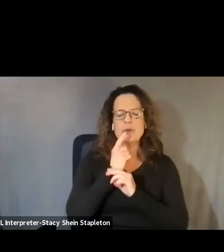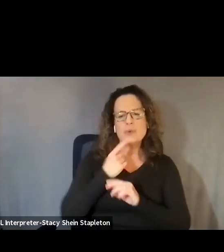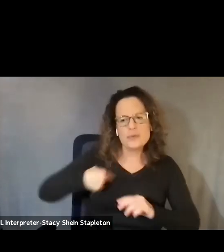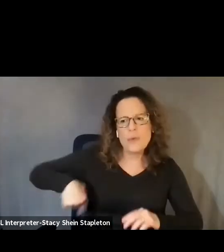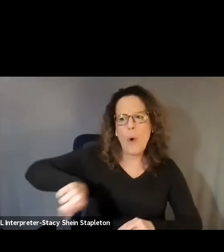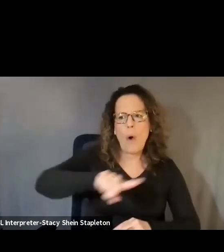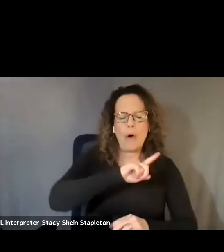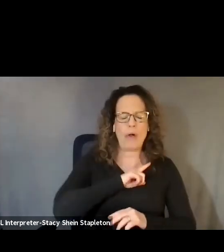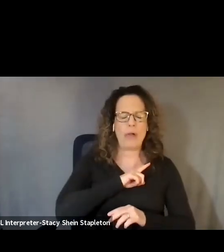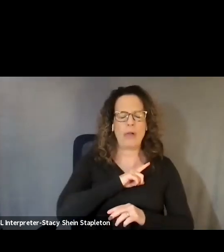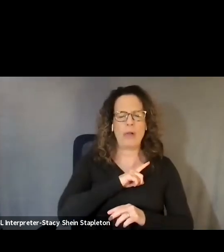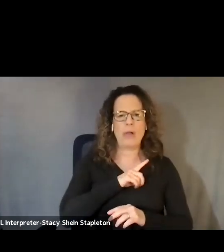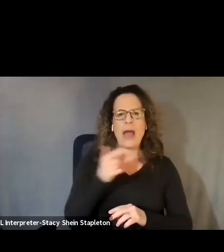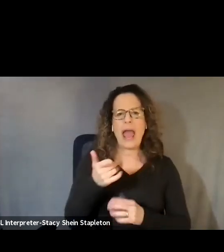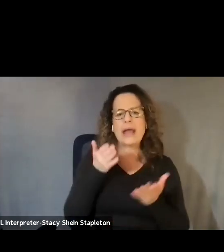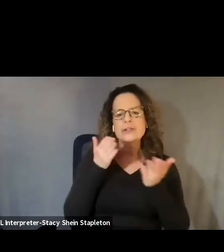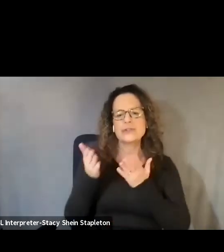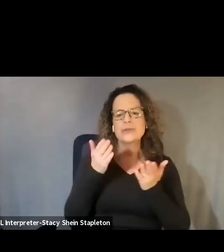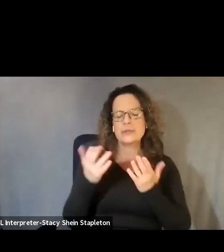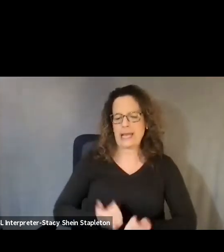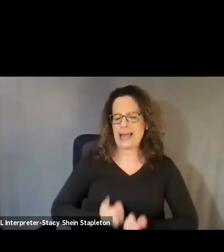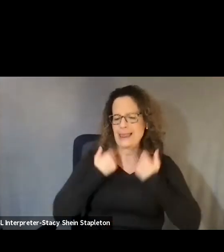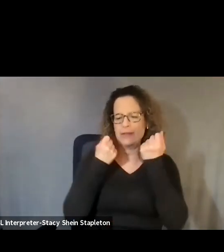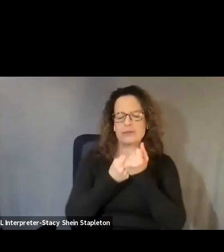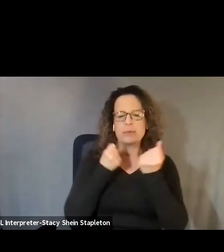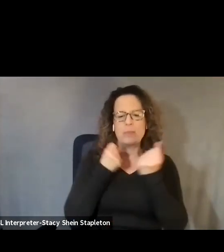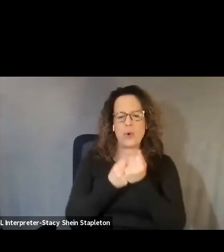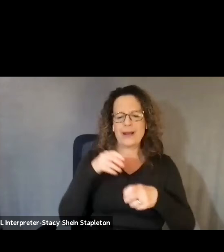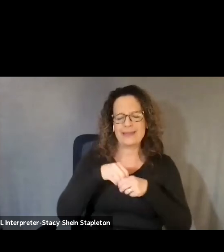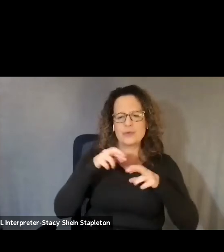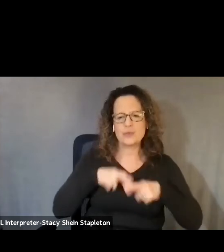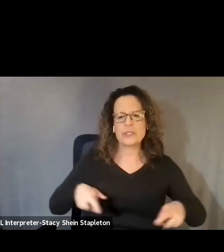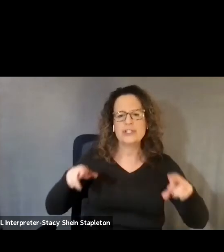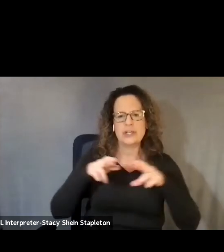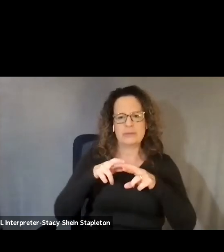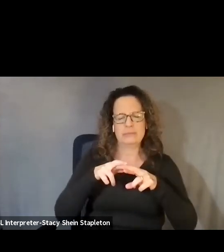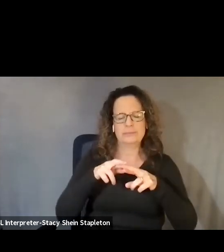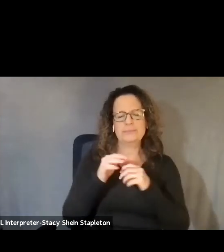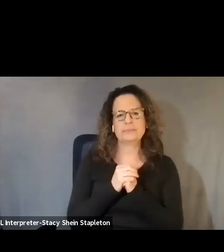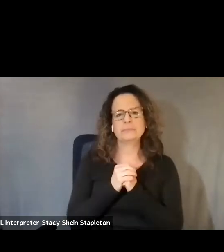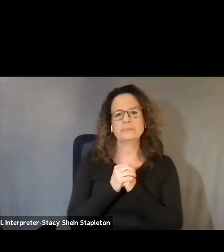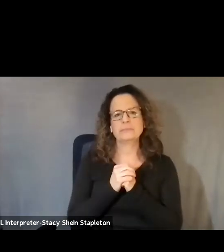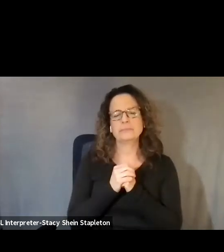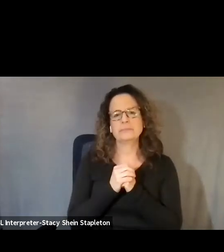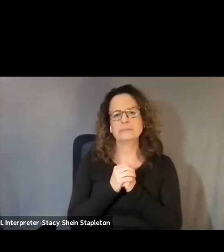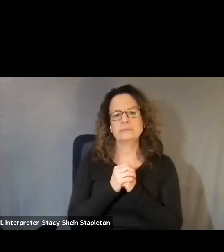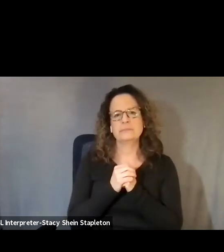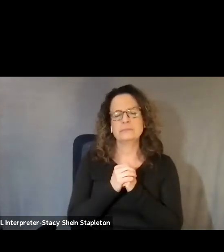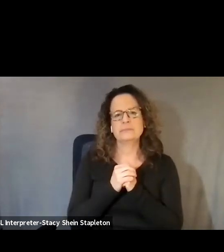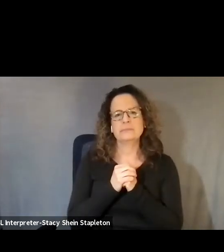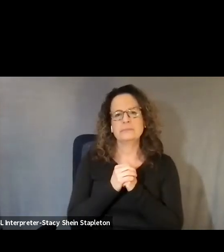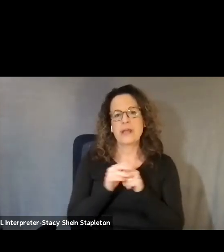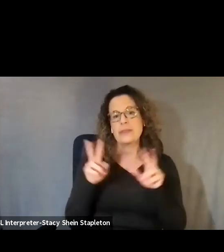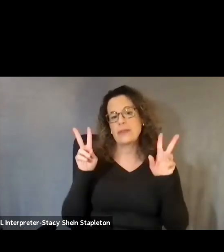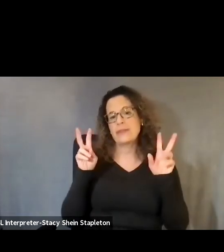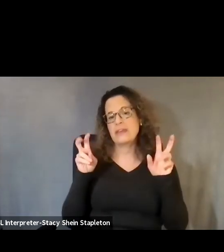not to mention serving as our life support system in this region. And the theme that I have for